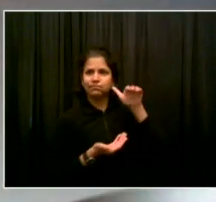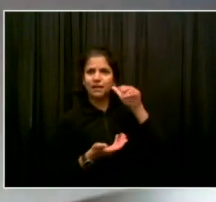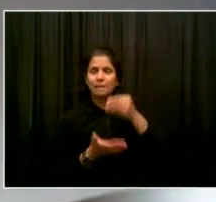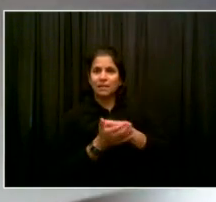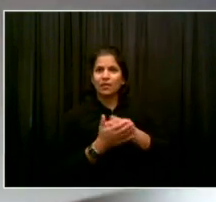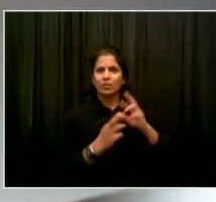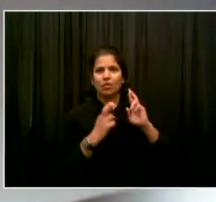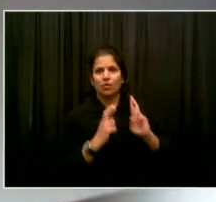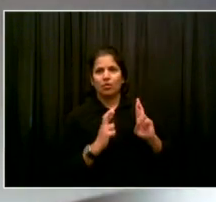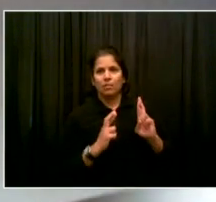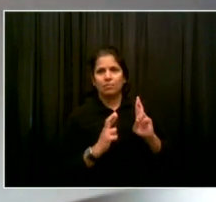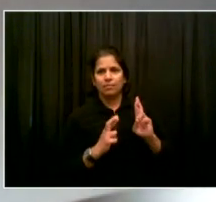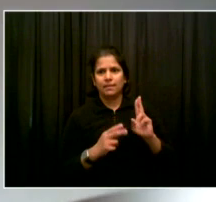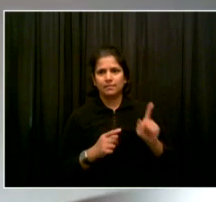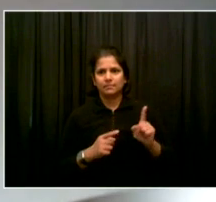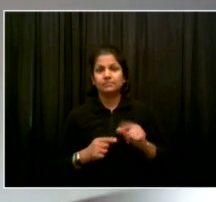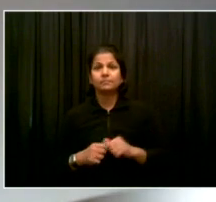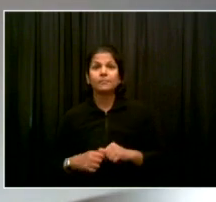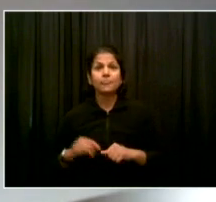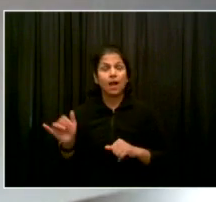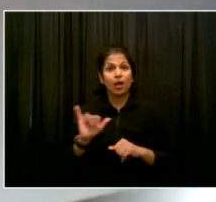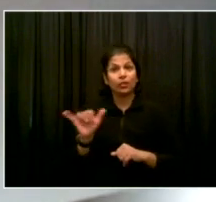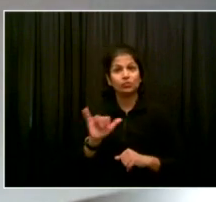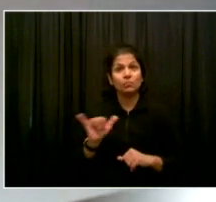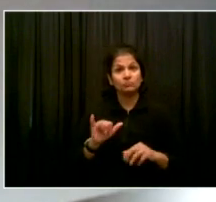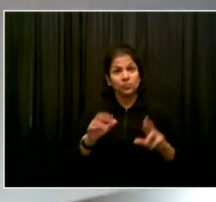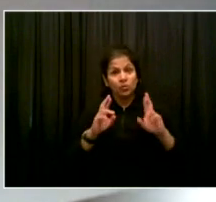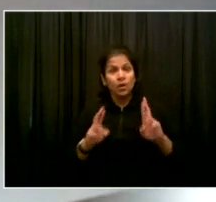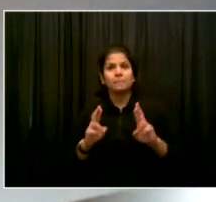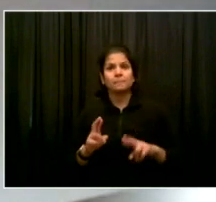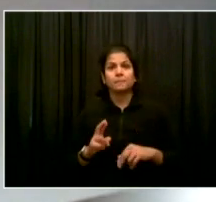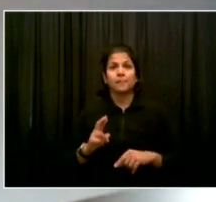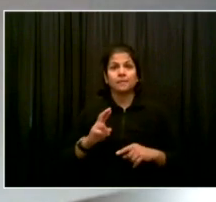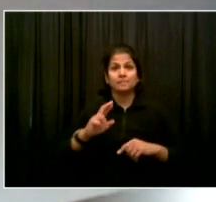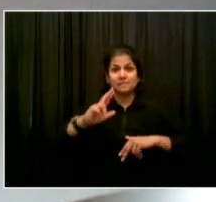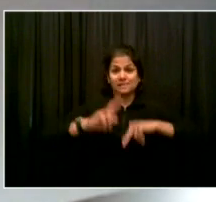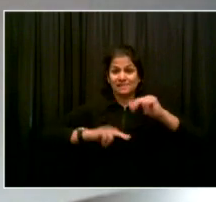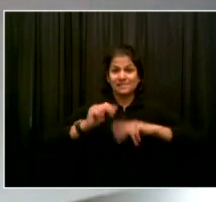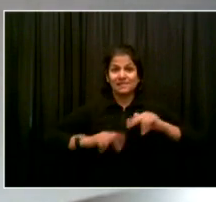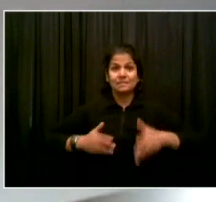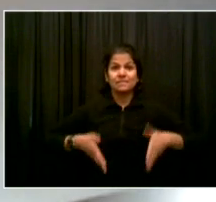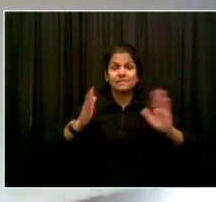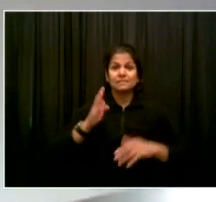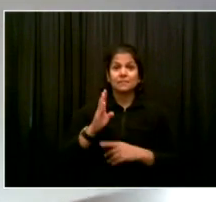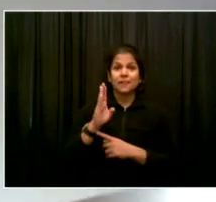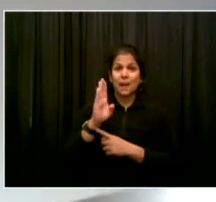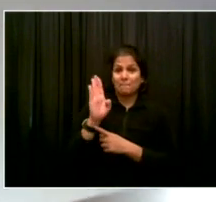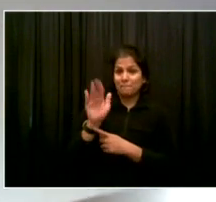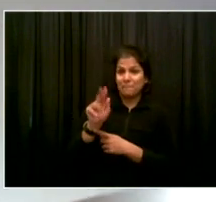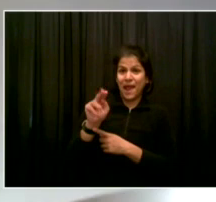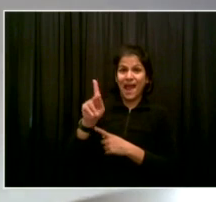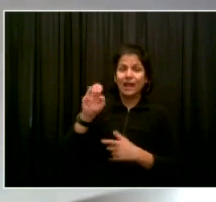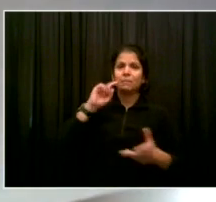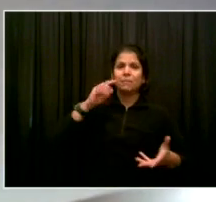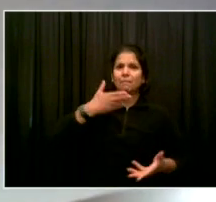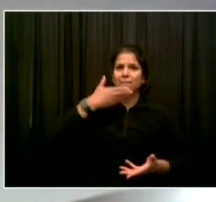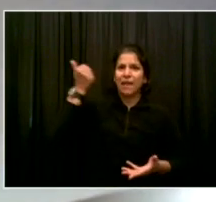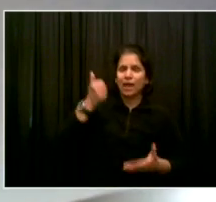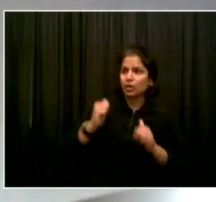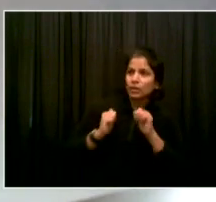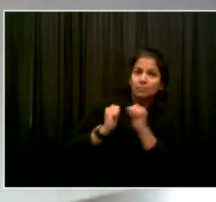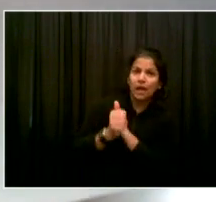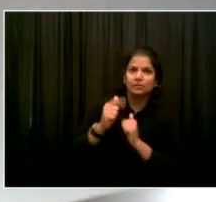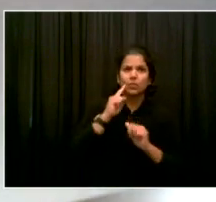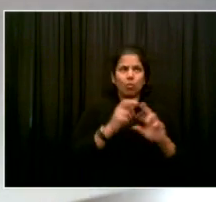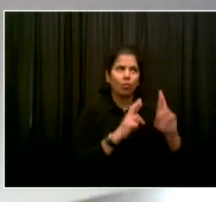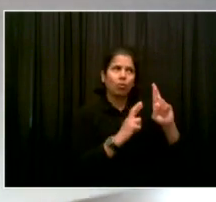And this really builds on the passage of Intro 455 earlier this year to ensure that all of our school buses in the city are moving